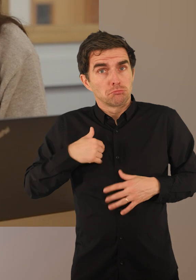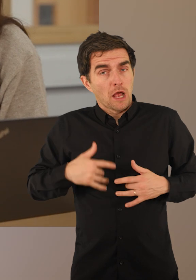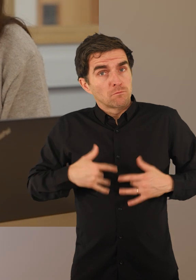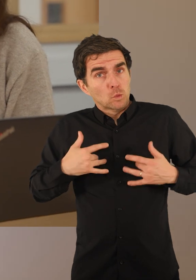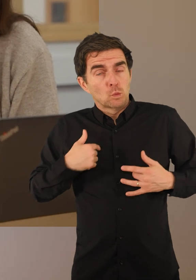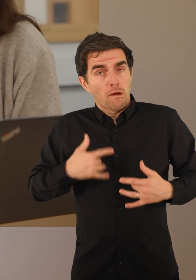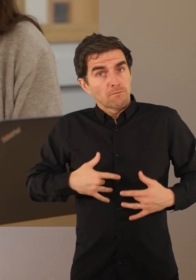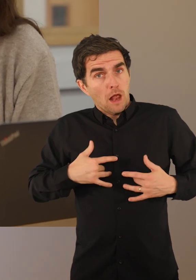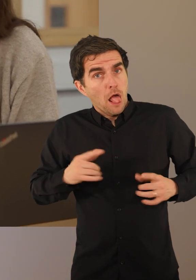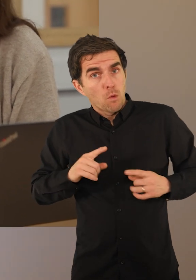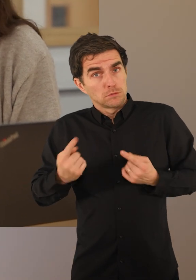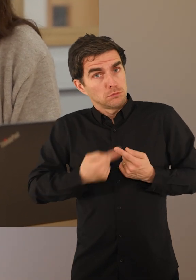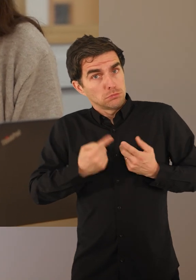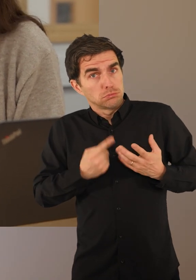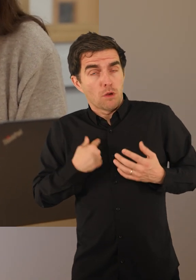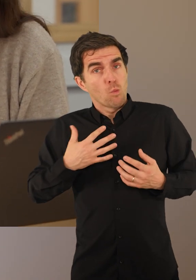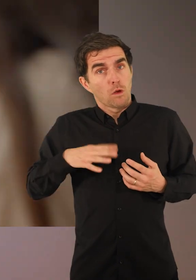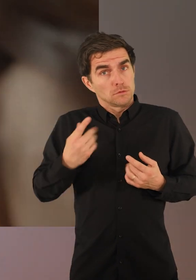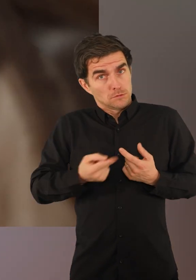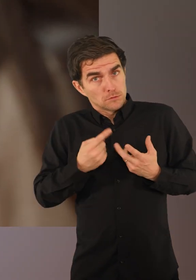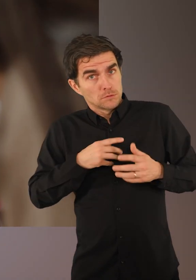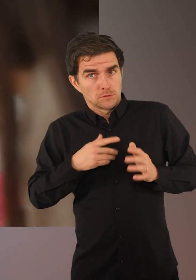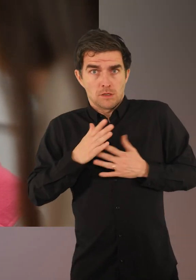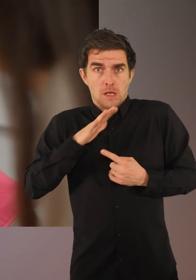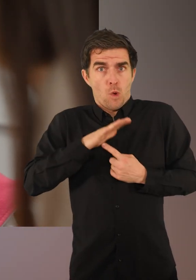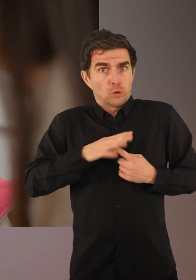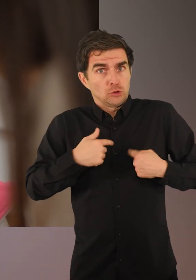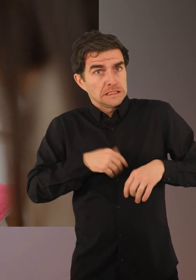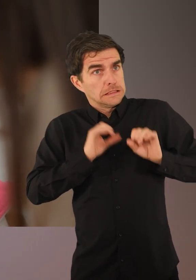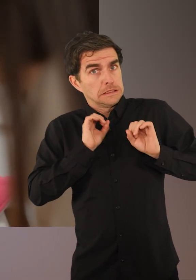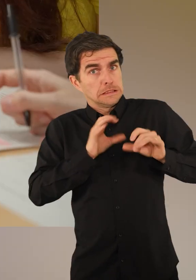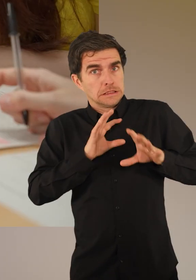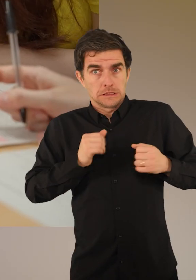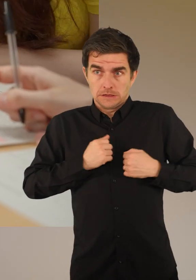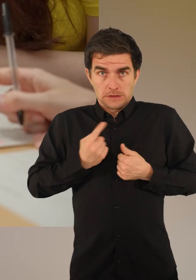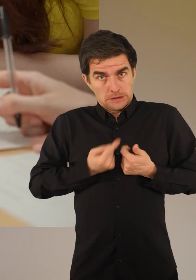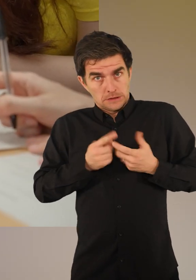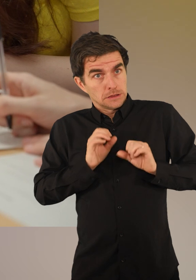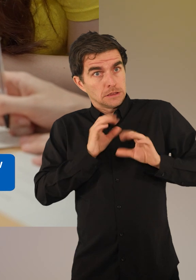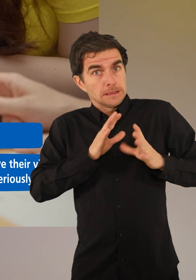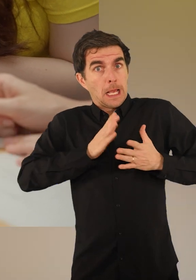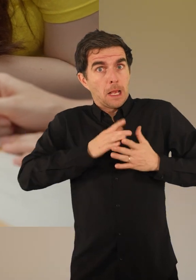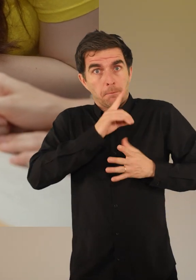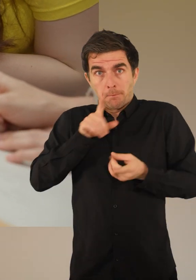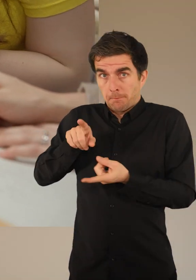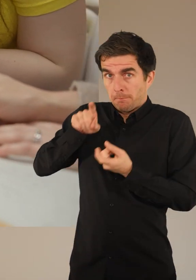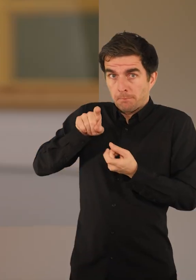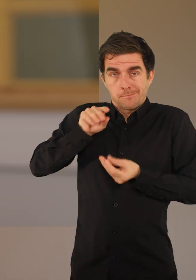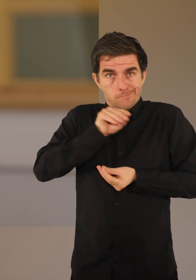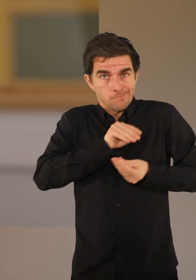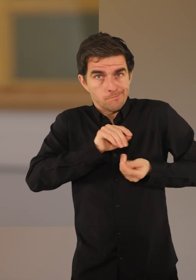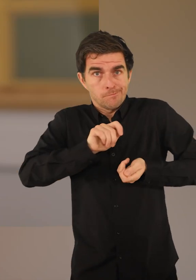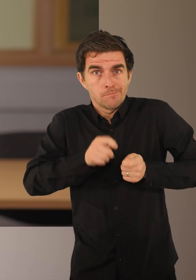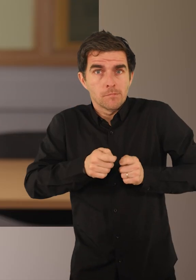to express their views, feelings and wishes in all matters affecting them, and to have their views considered and